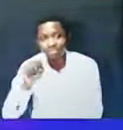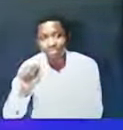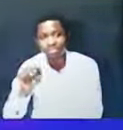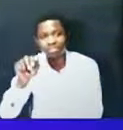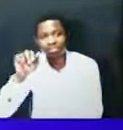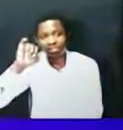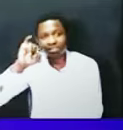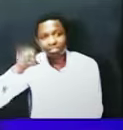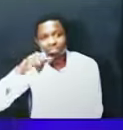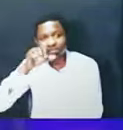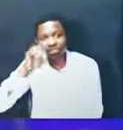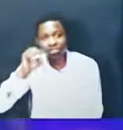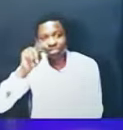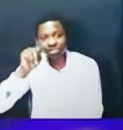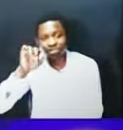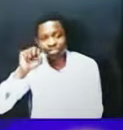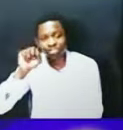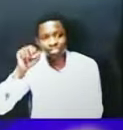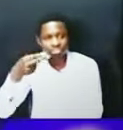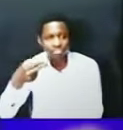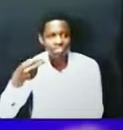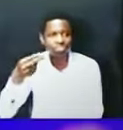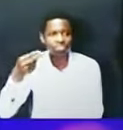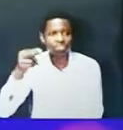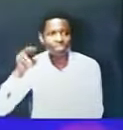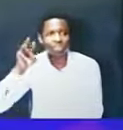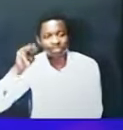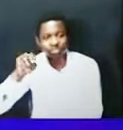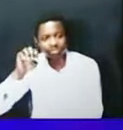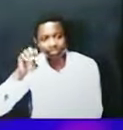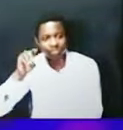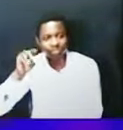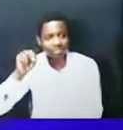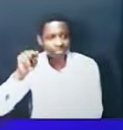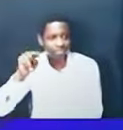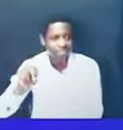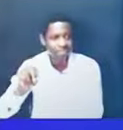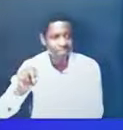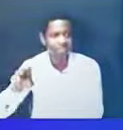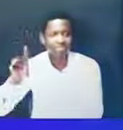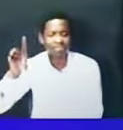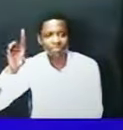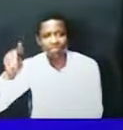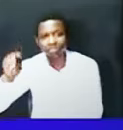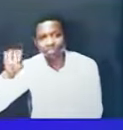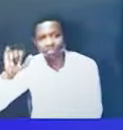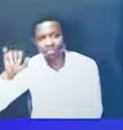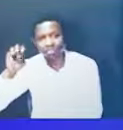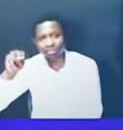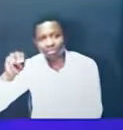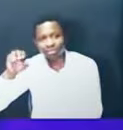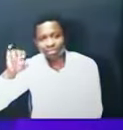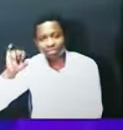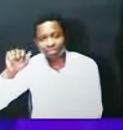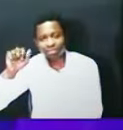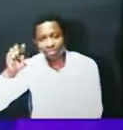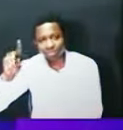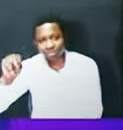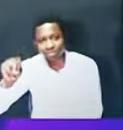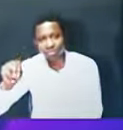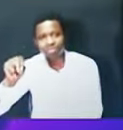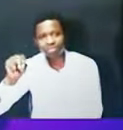3, Midian, number 4, Midian. You know, Balaam came from the roots of this guy, and